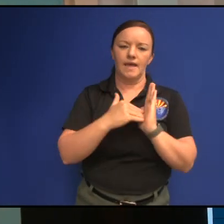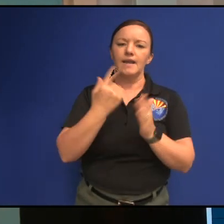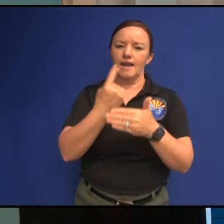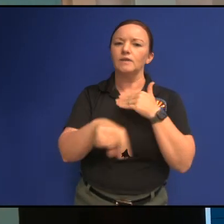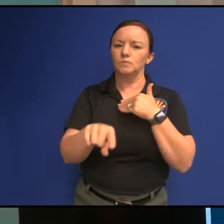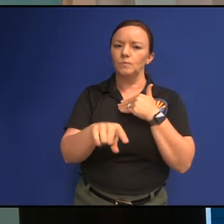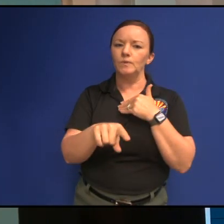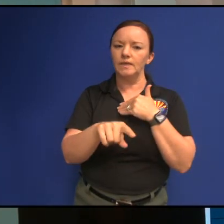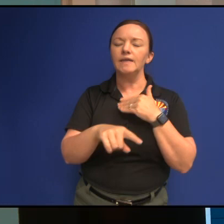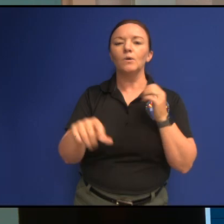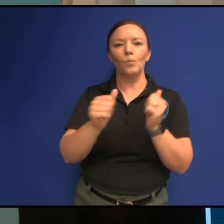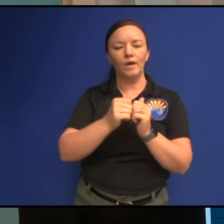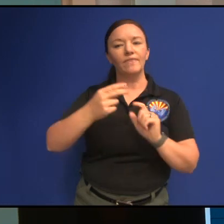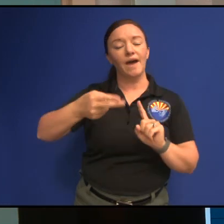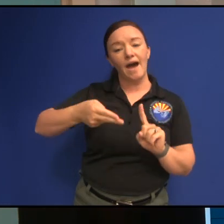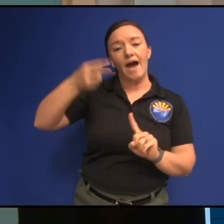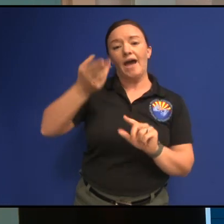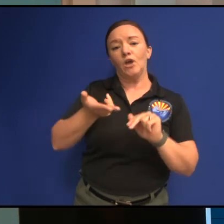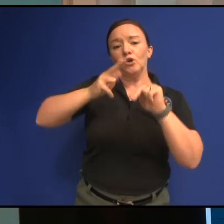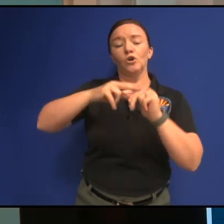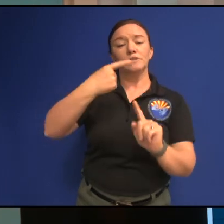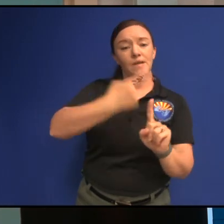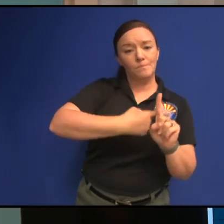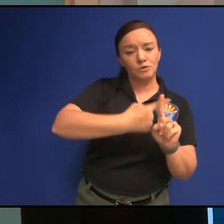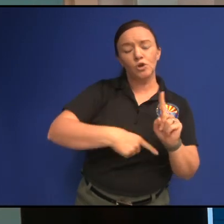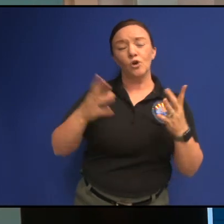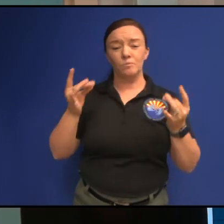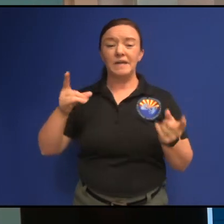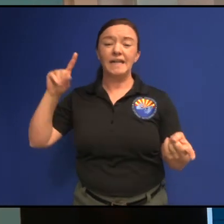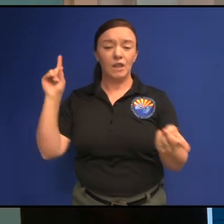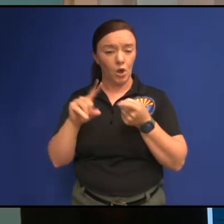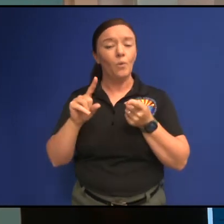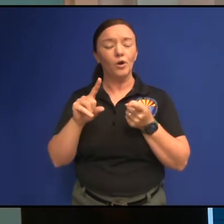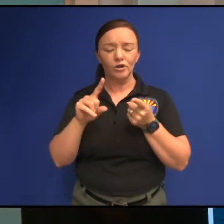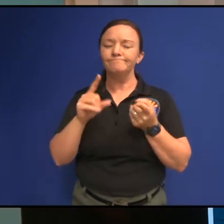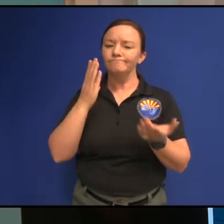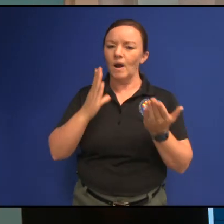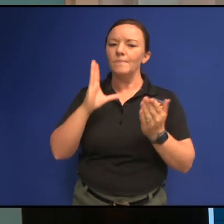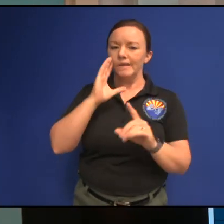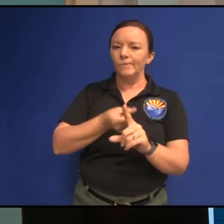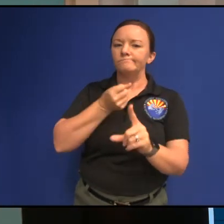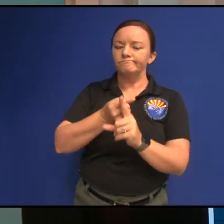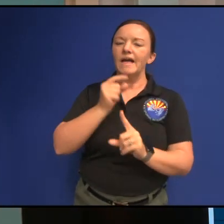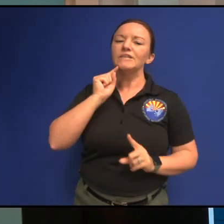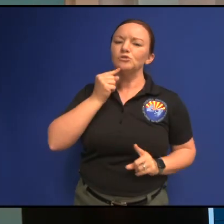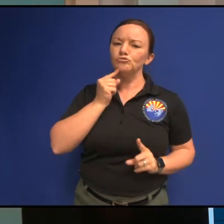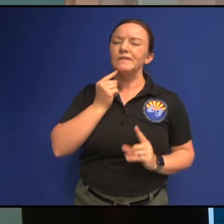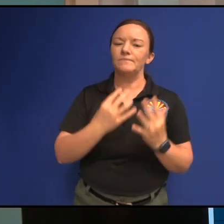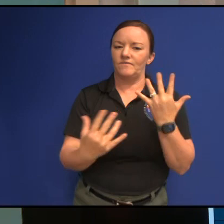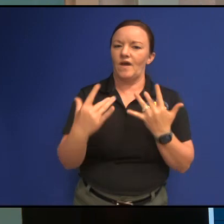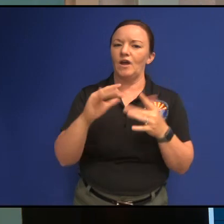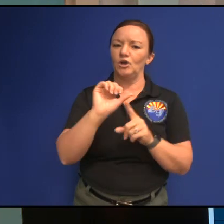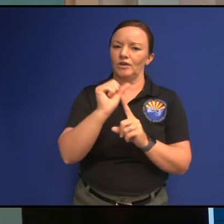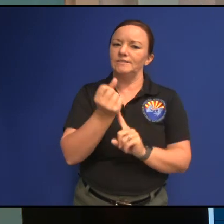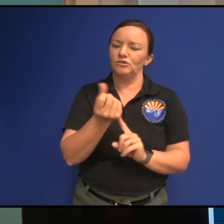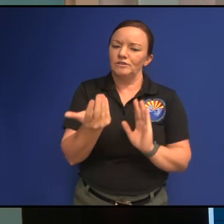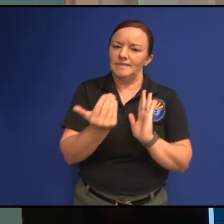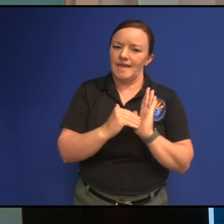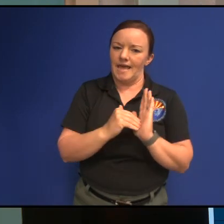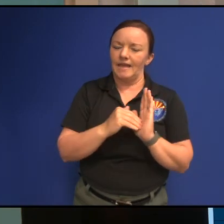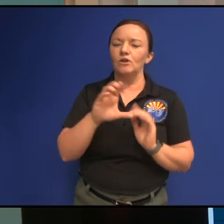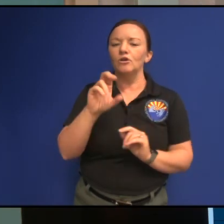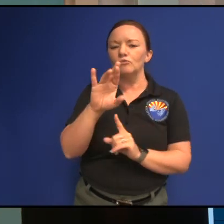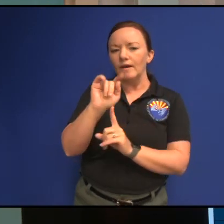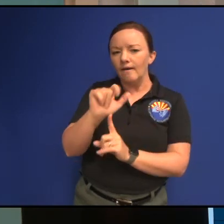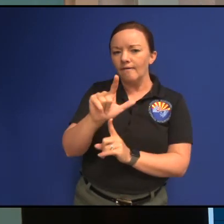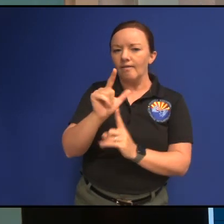the high temperatures, the low relative humidity, we'll probably see extreme burning conditions, and we're talking critical fire